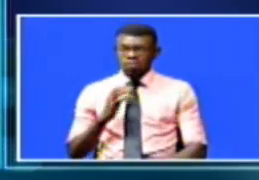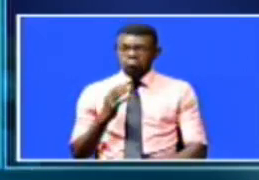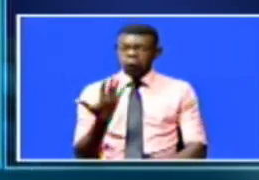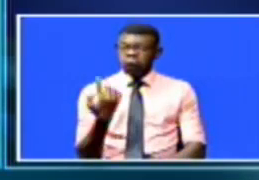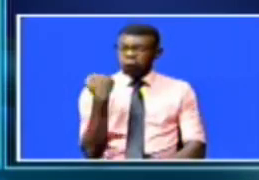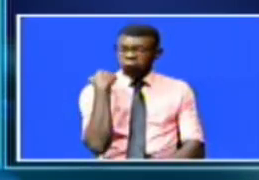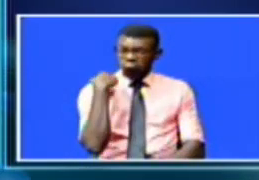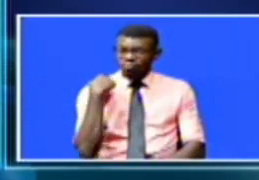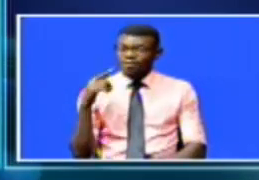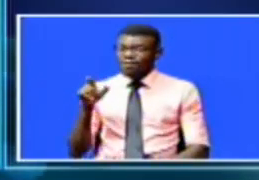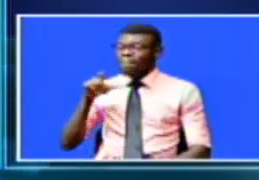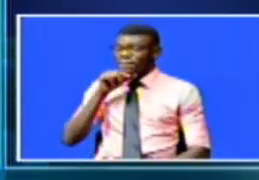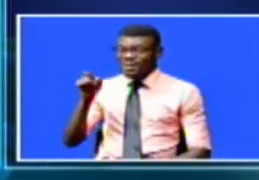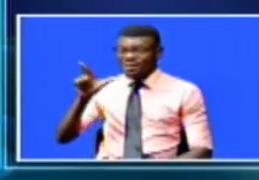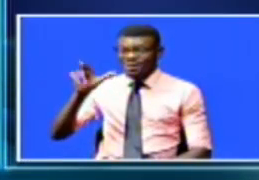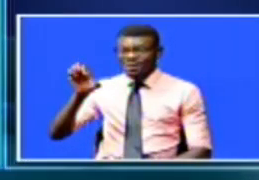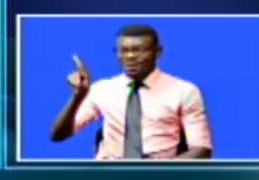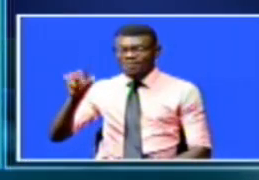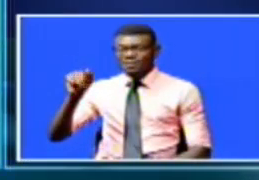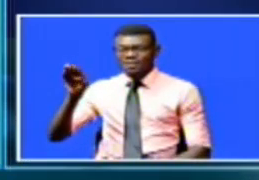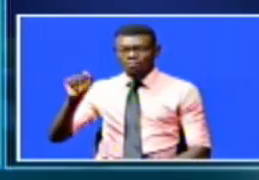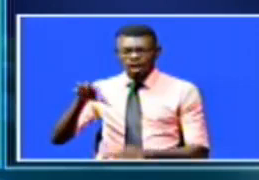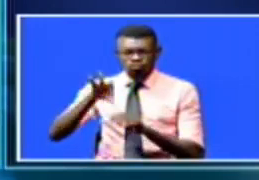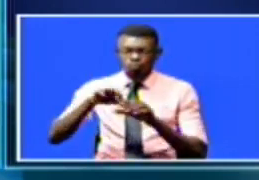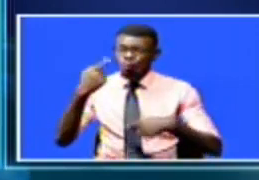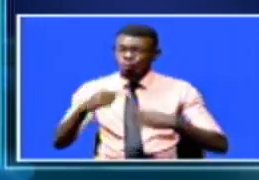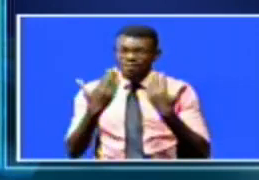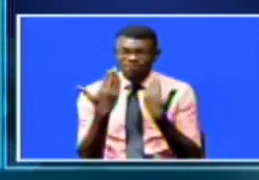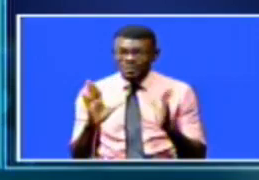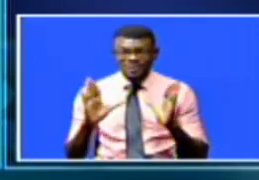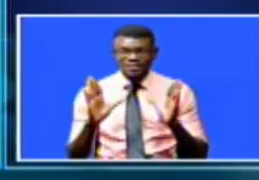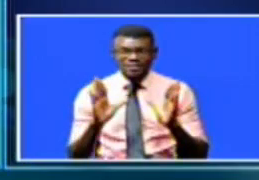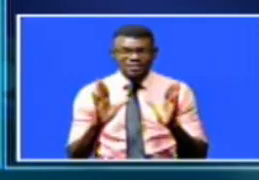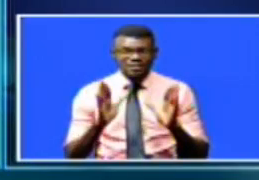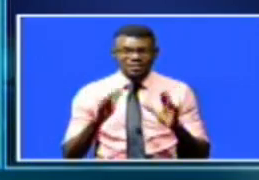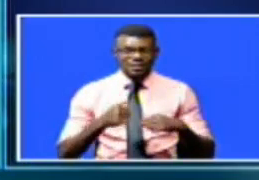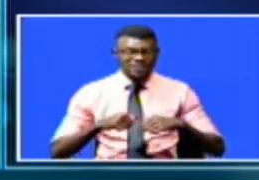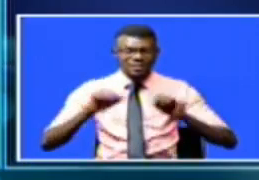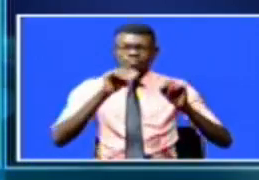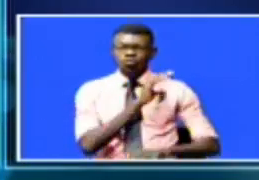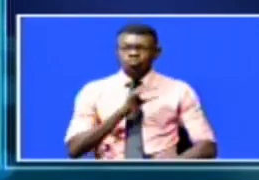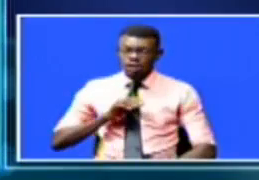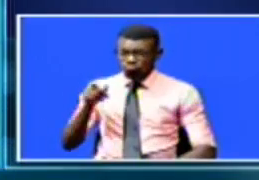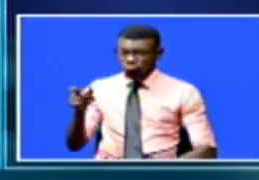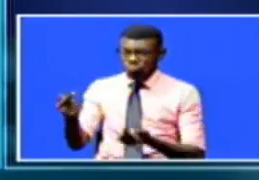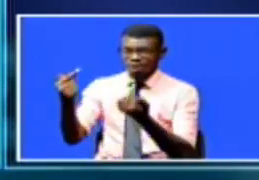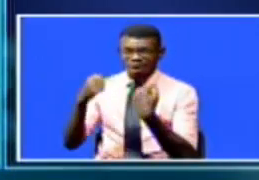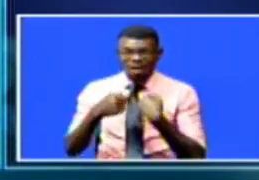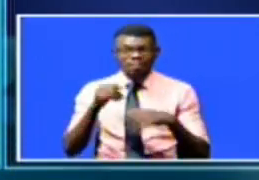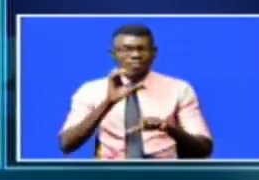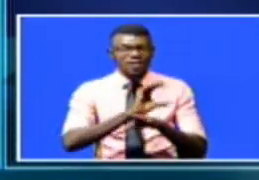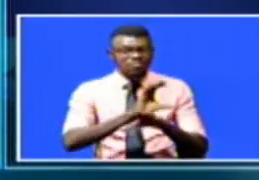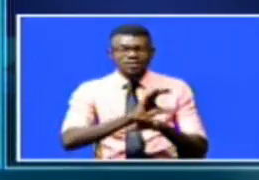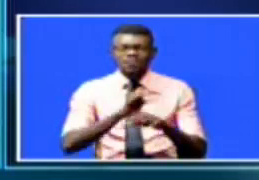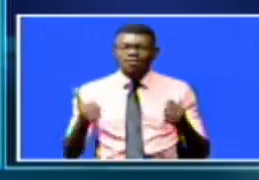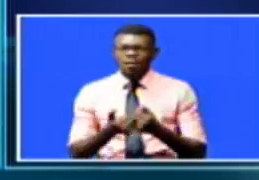was elected. We have him in studio tonight to just talk about what's happening with him, with his party and in the Senate. Thank